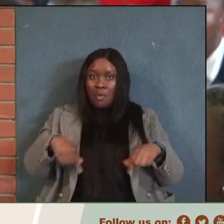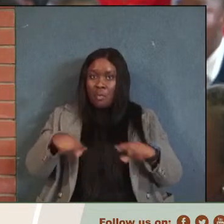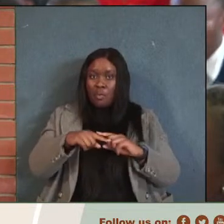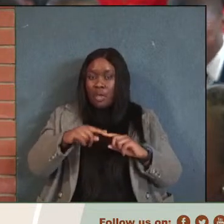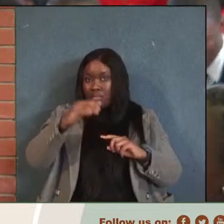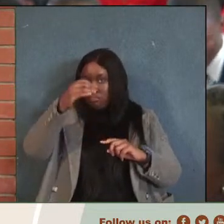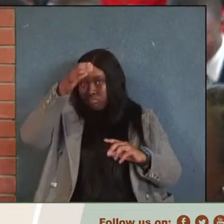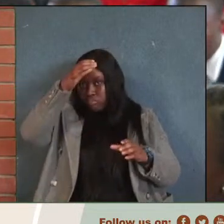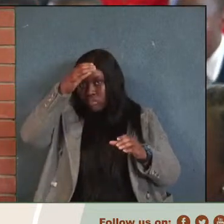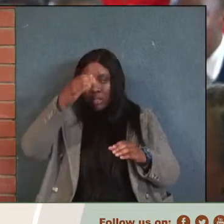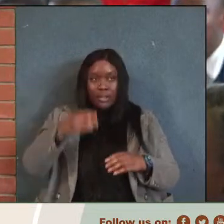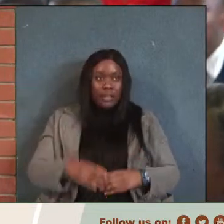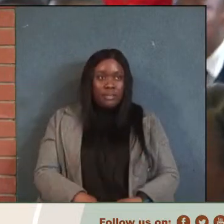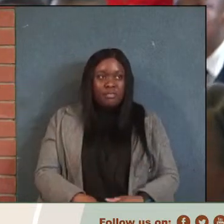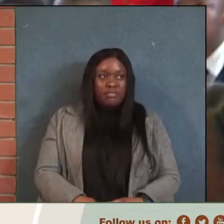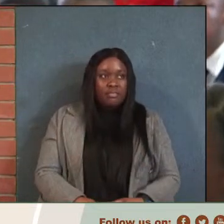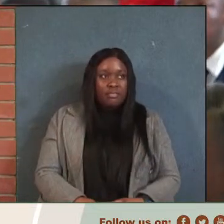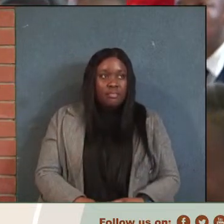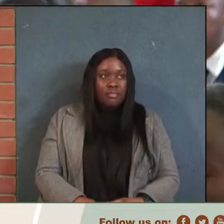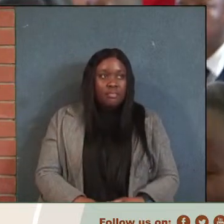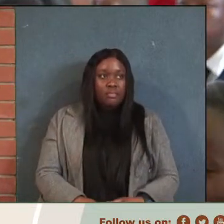strong.